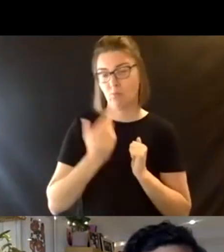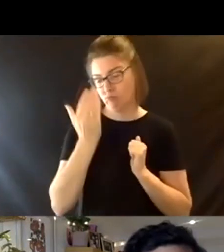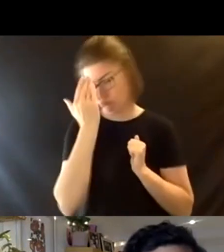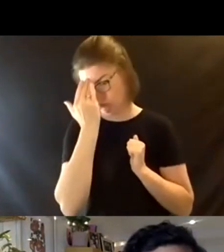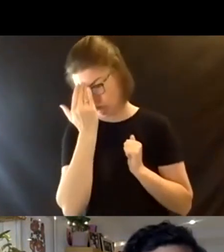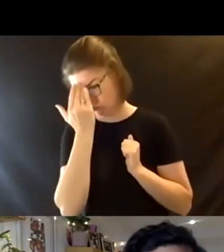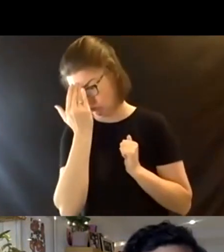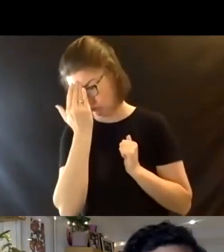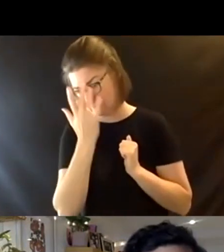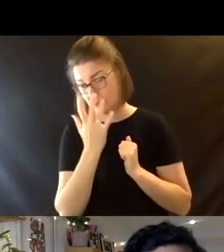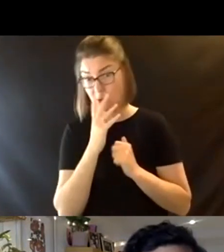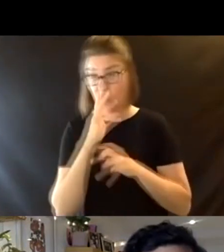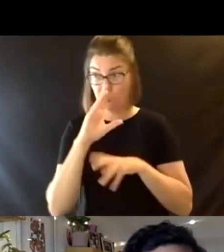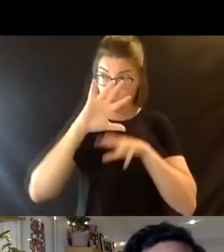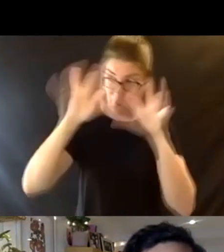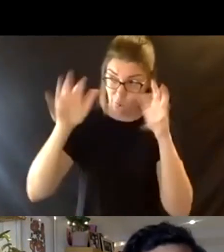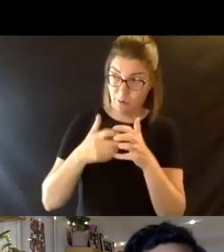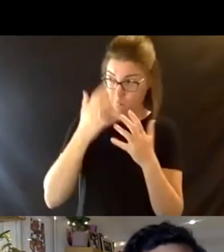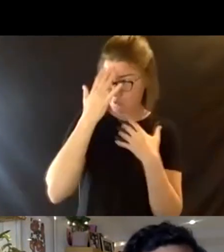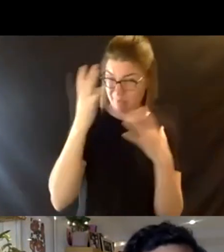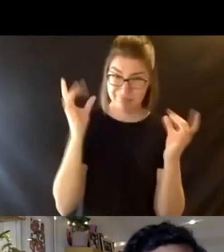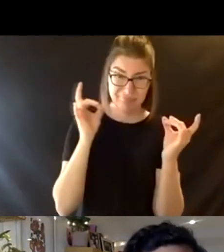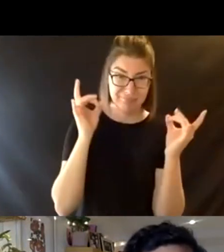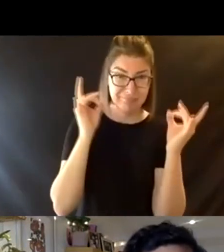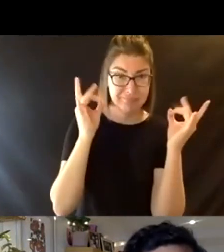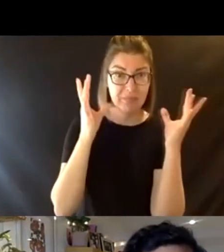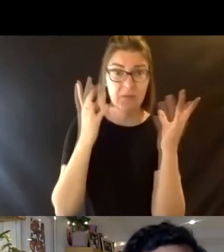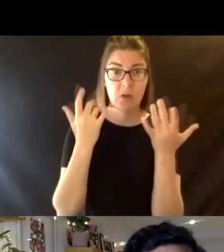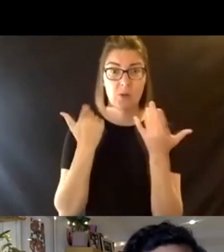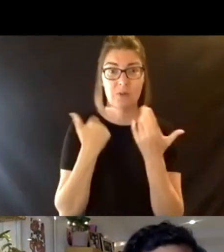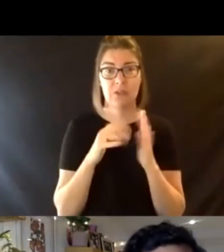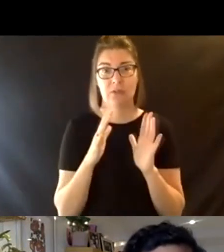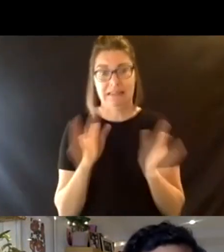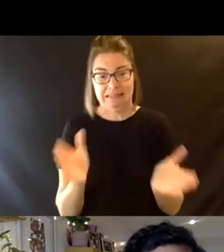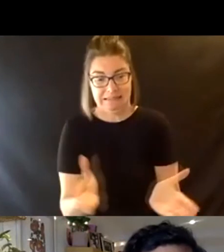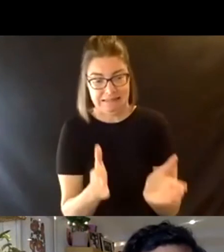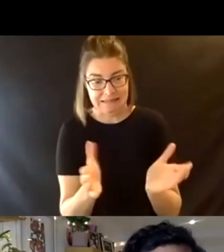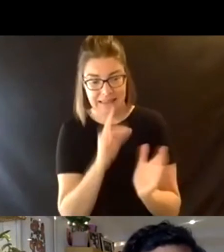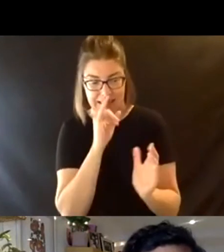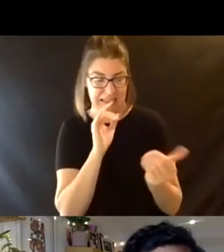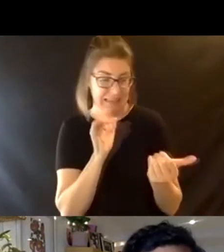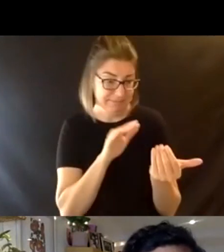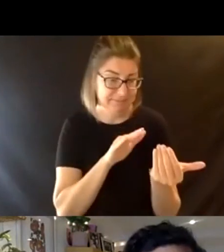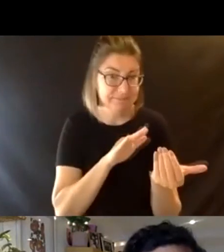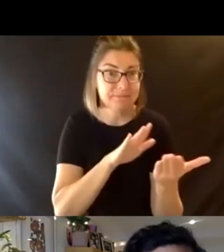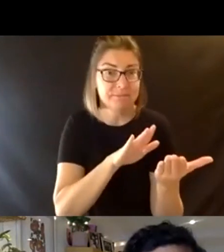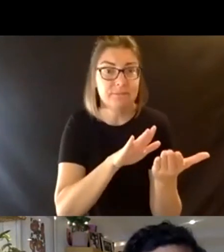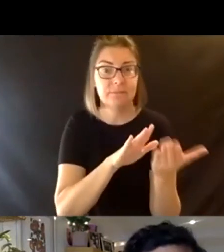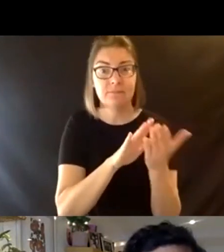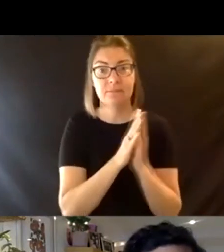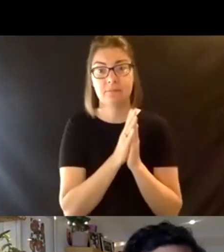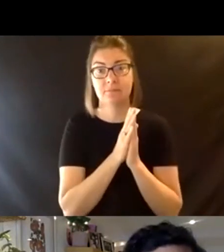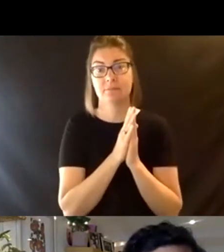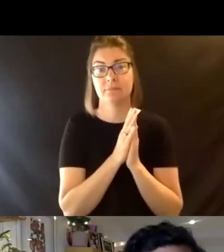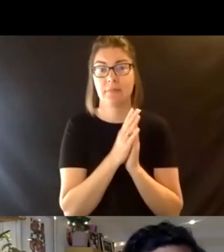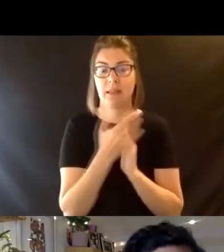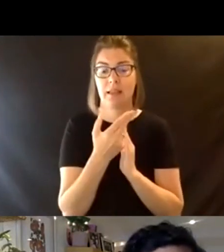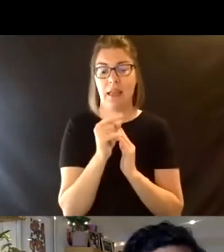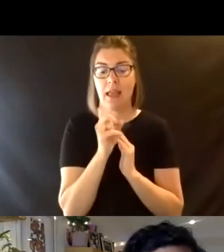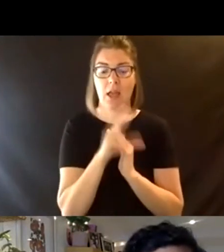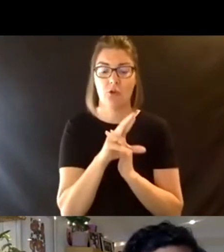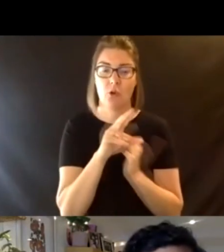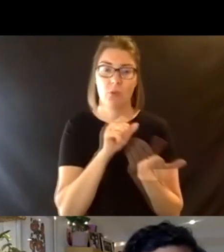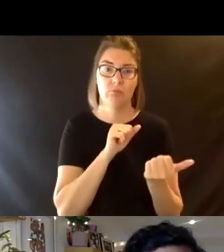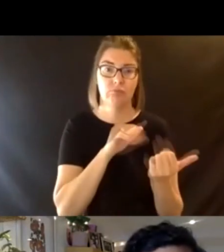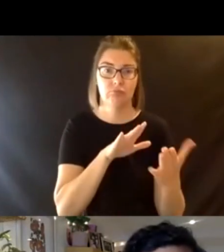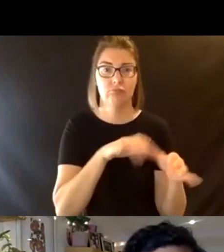mean the world can be, and they sometimes try to shape their child in a certain way in a heteronormative way, not